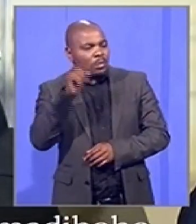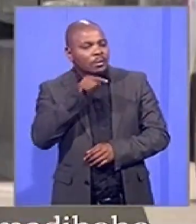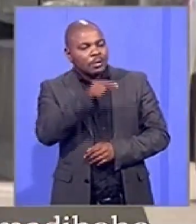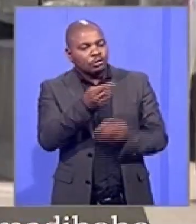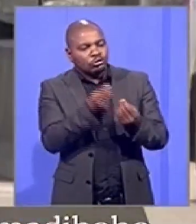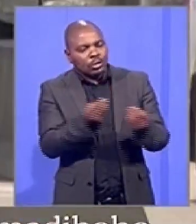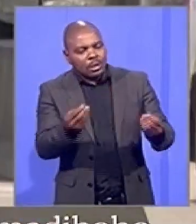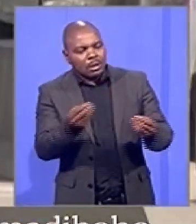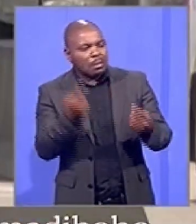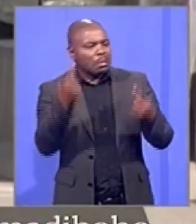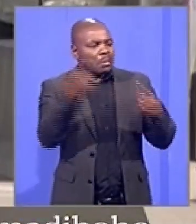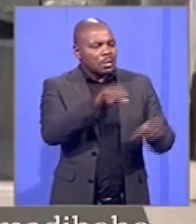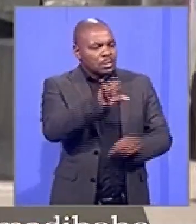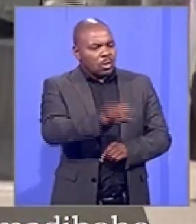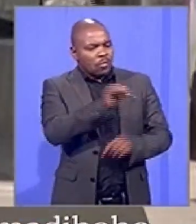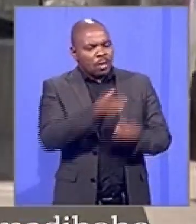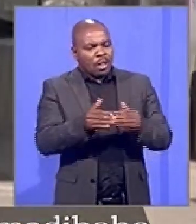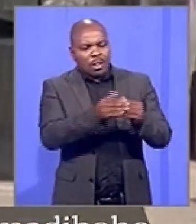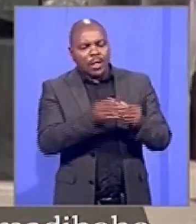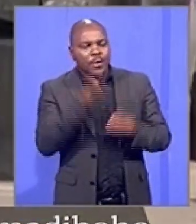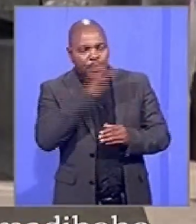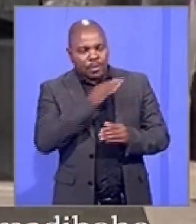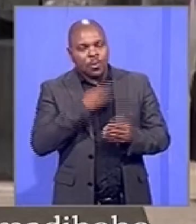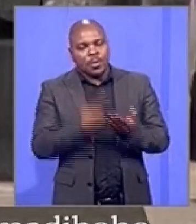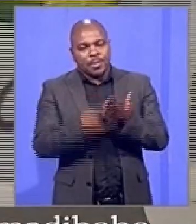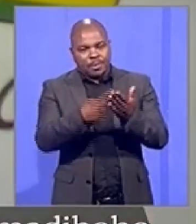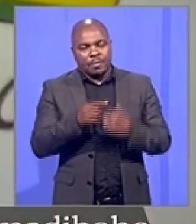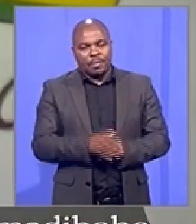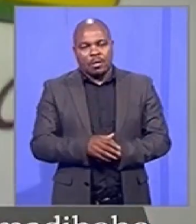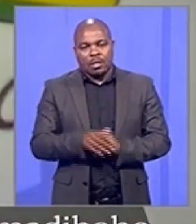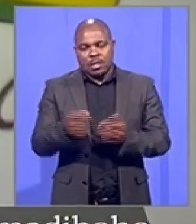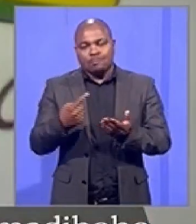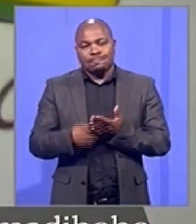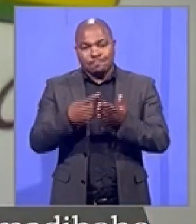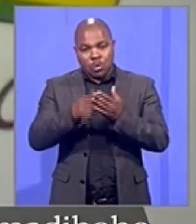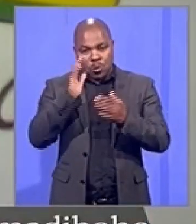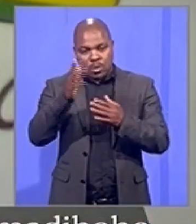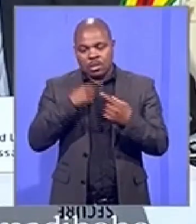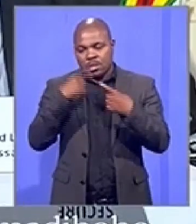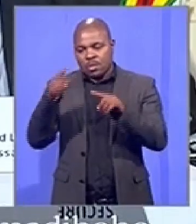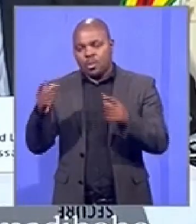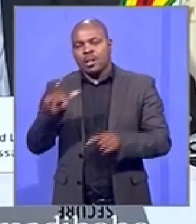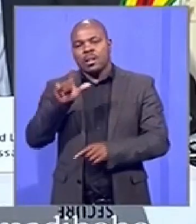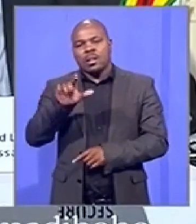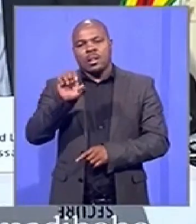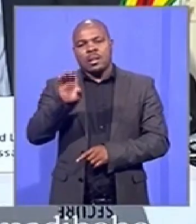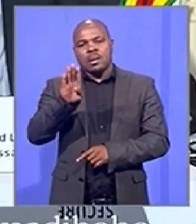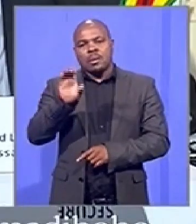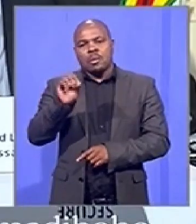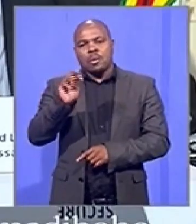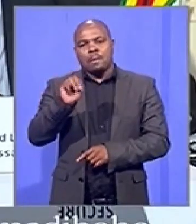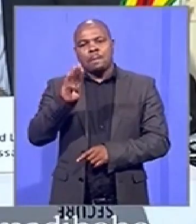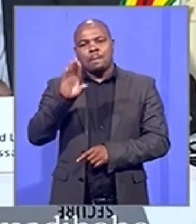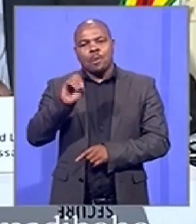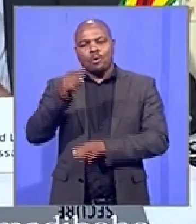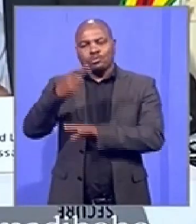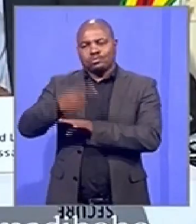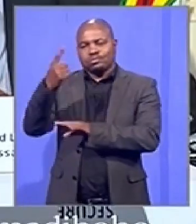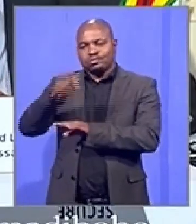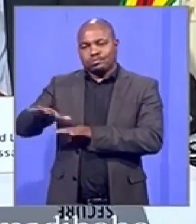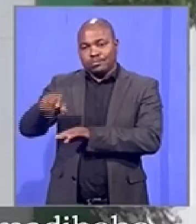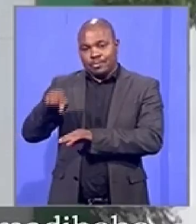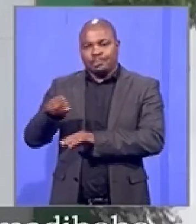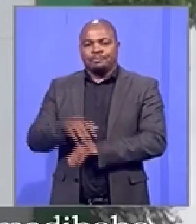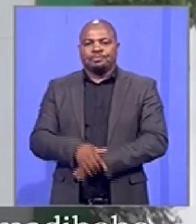discussed. Dipuisano tseno di tlile go garelwa ka leeto go ya kwa molelwaneng wa Lebombo. Molemo one motho wa SABC